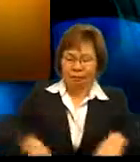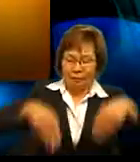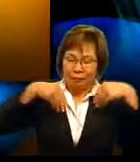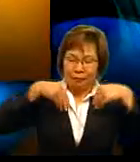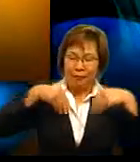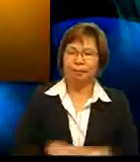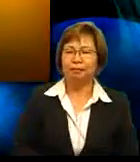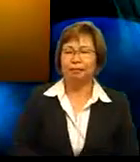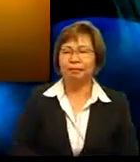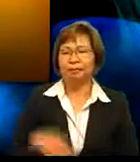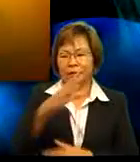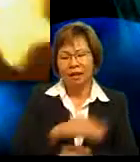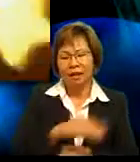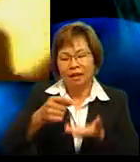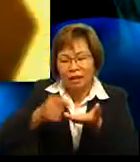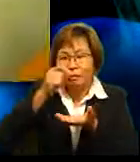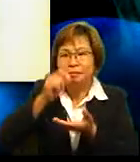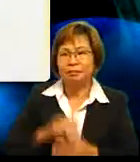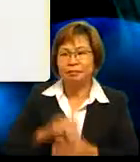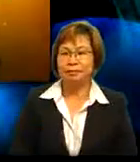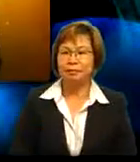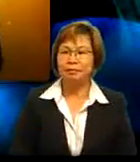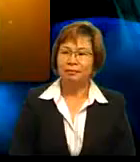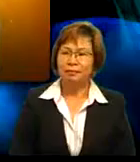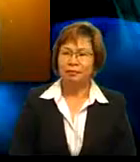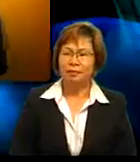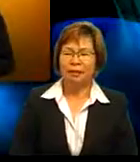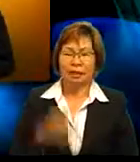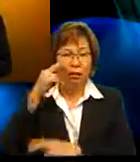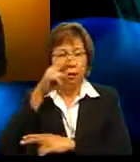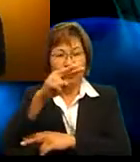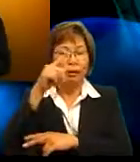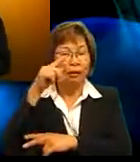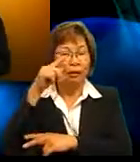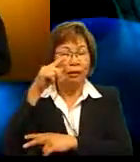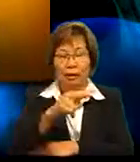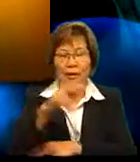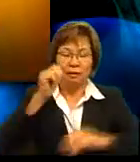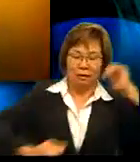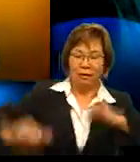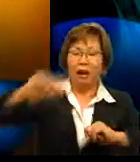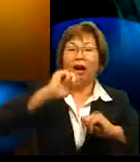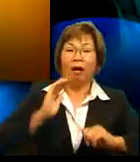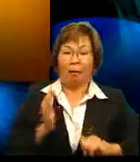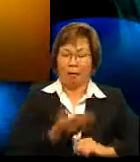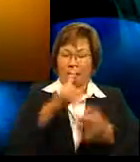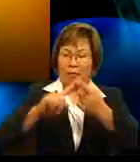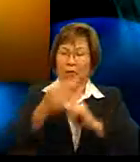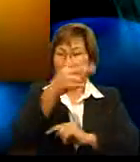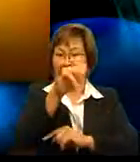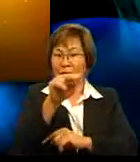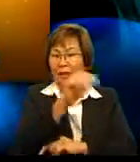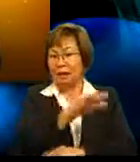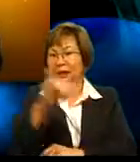blanket, and cup. Take a look at this sketch and see how our friends Rina and